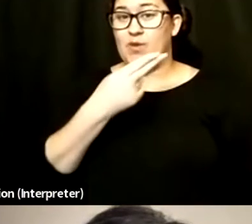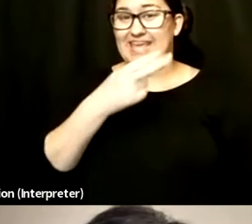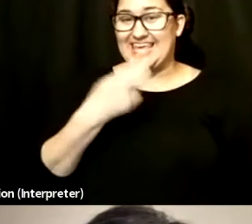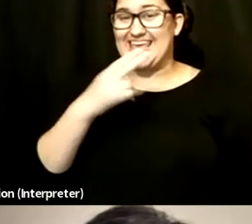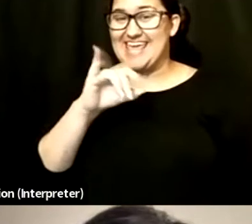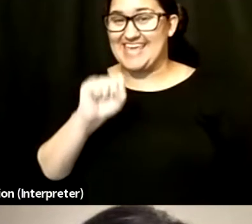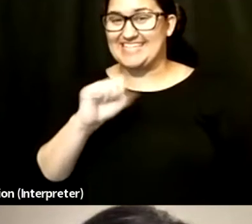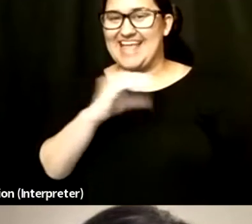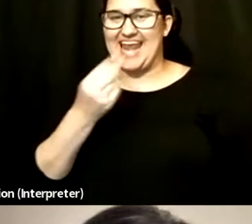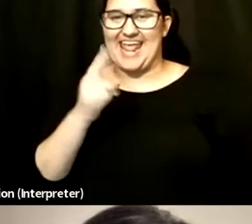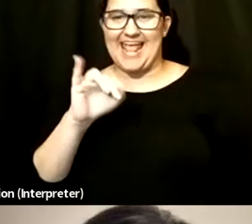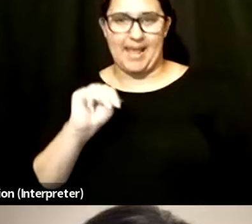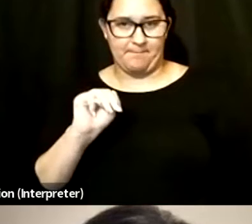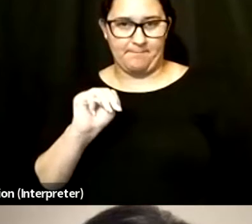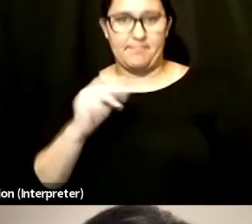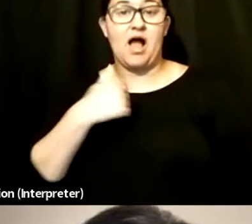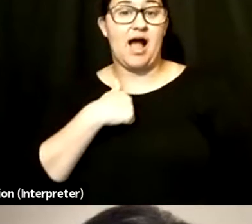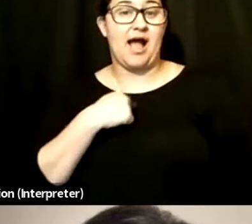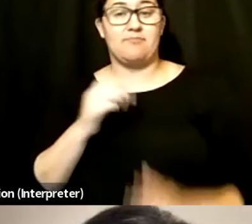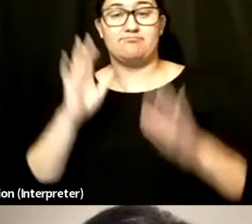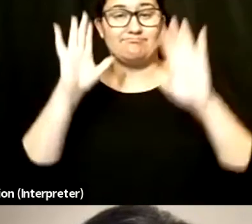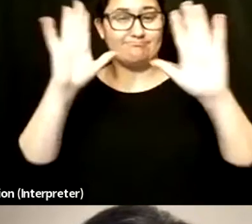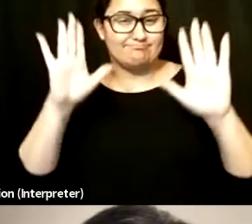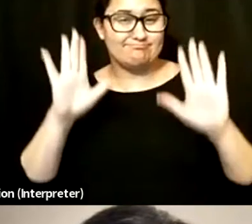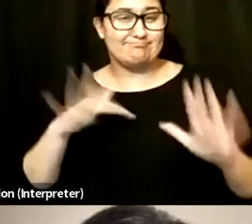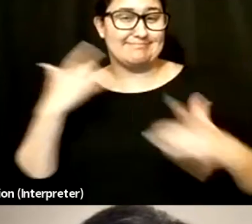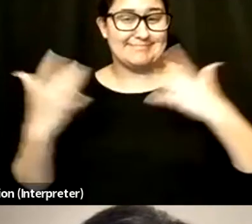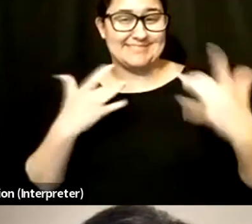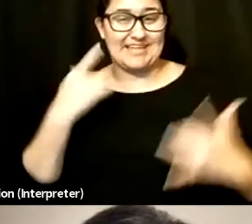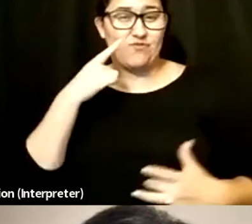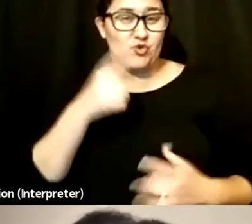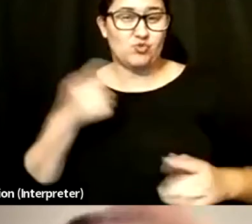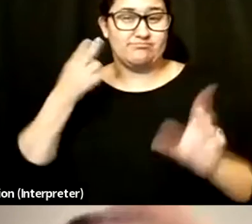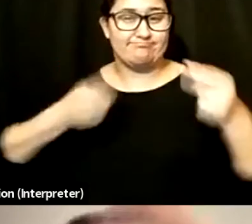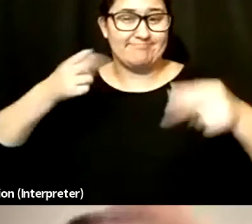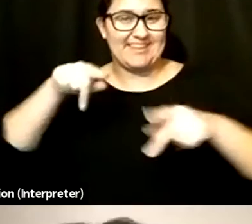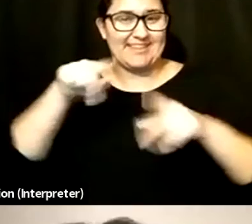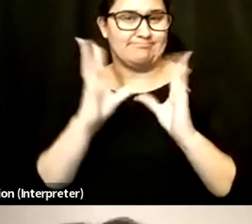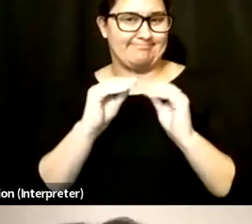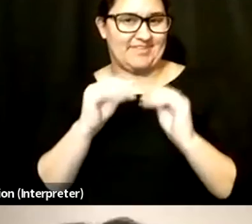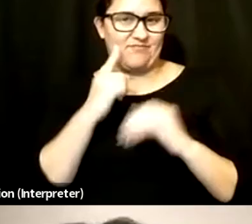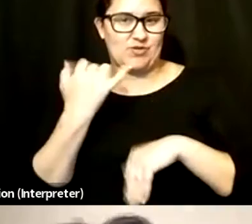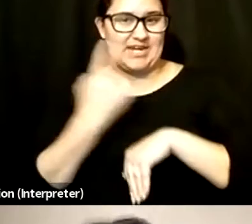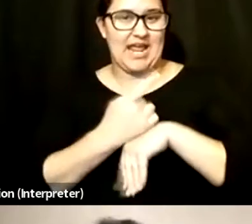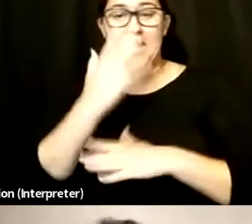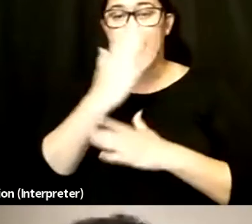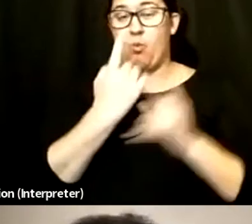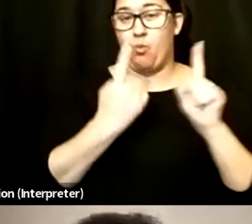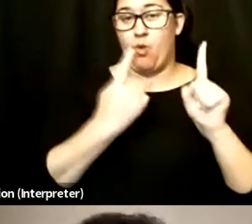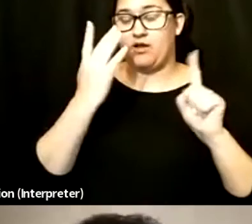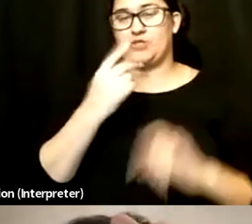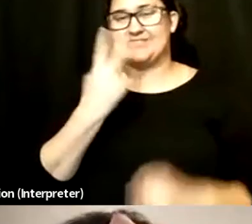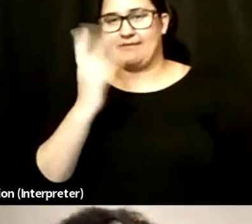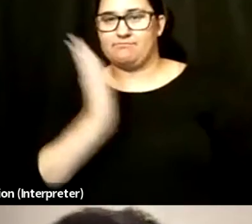him. I'm extremely excited that you've joined us for this webinar, which is part of a 2-part series on